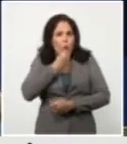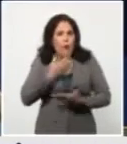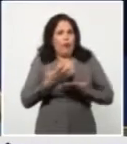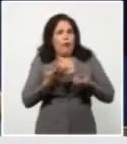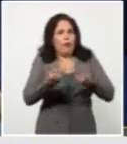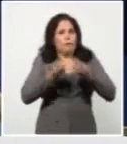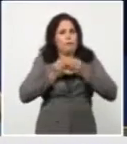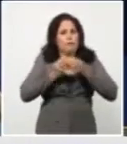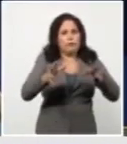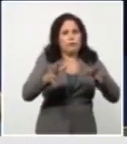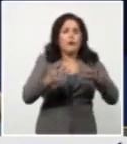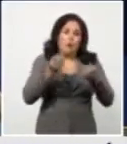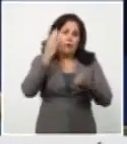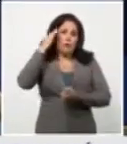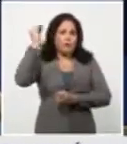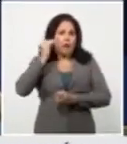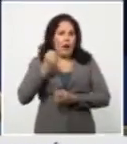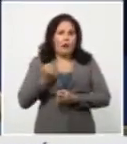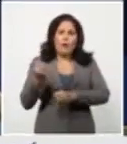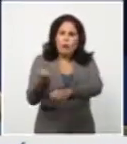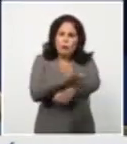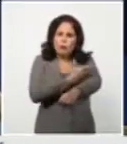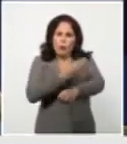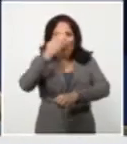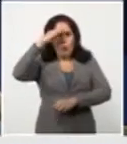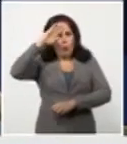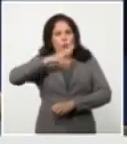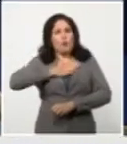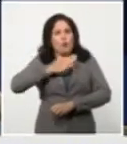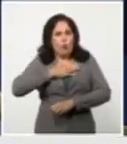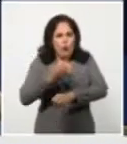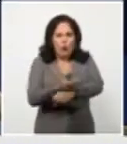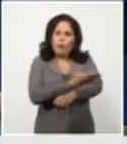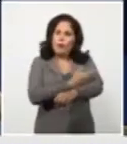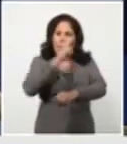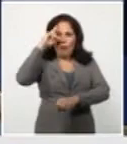pride we all feel